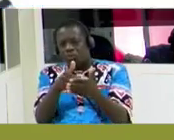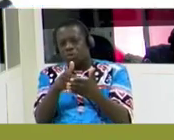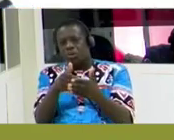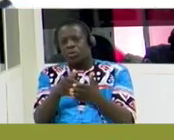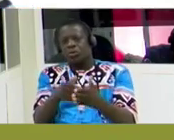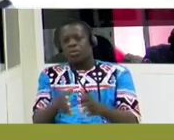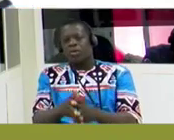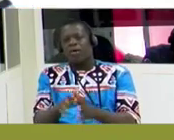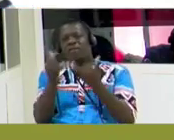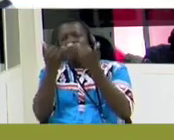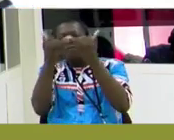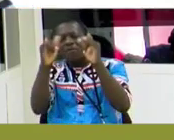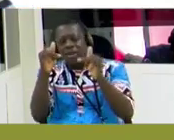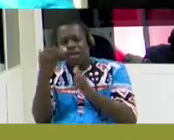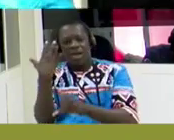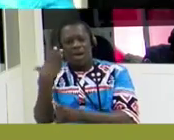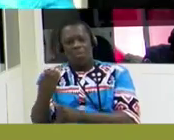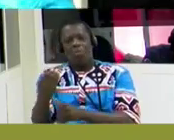Free by how?